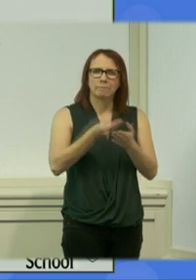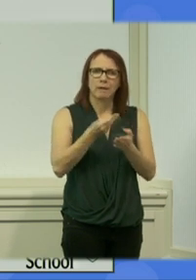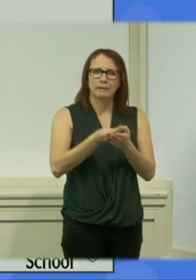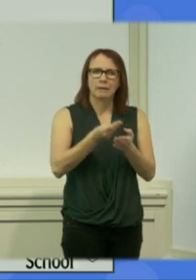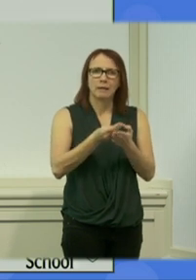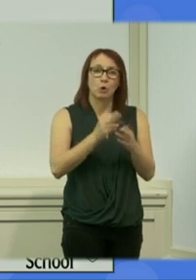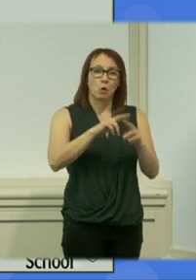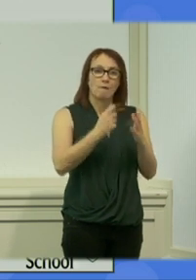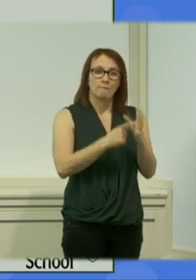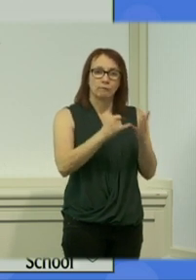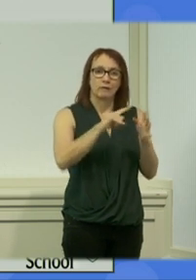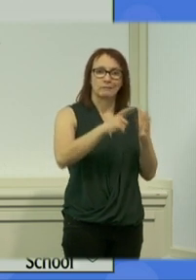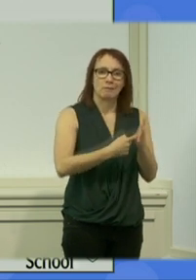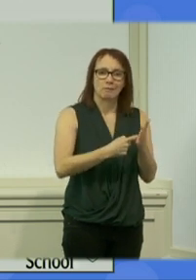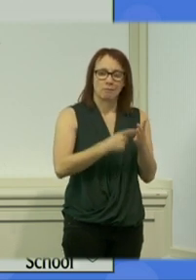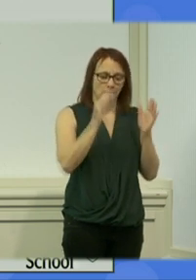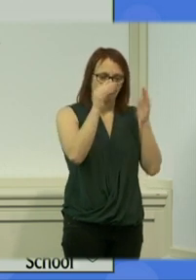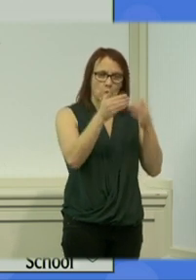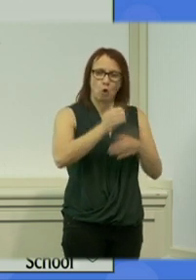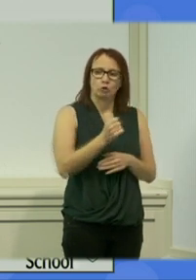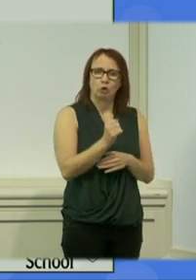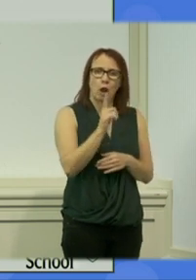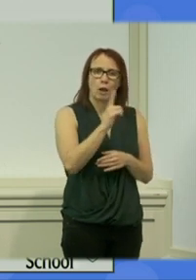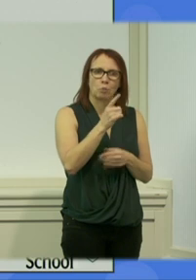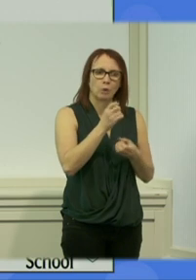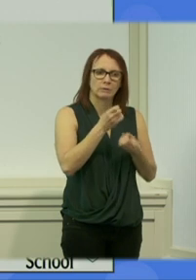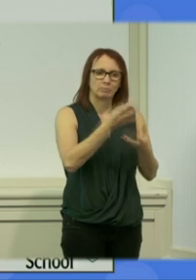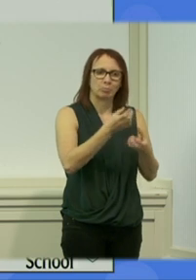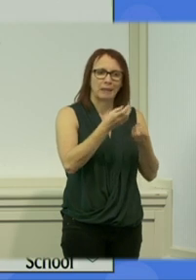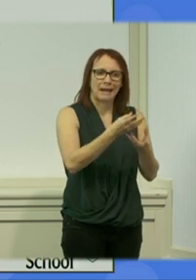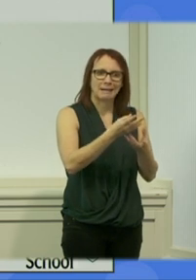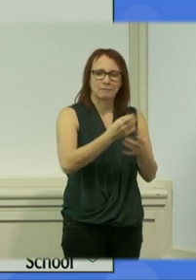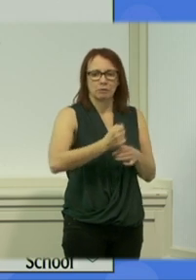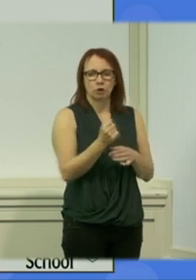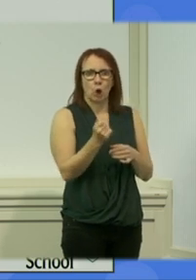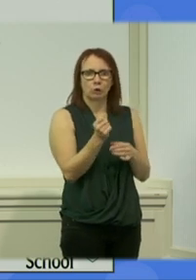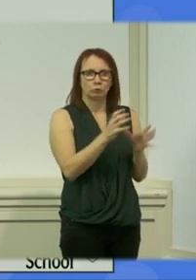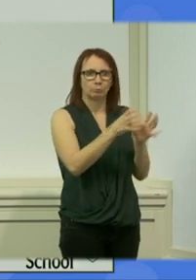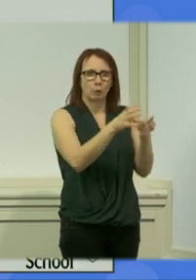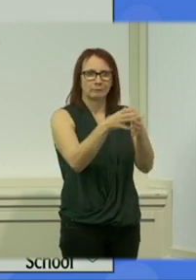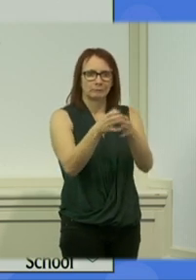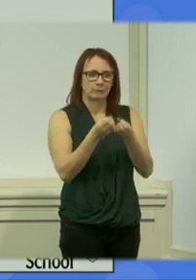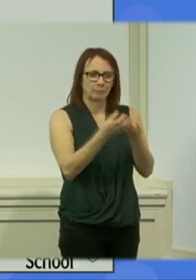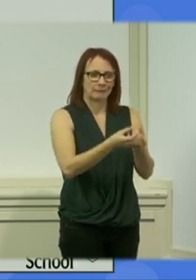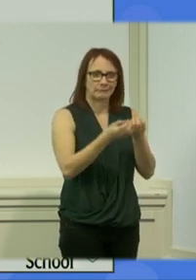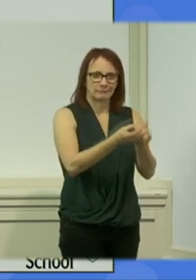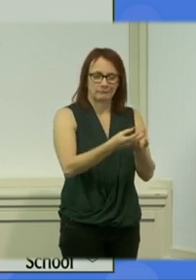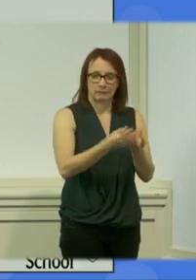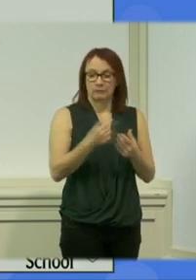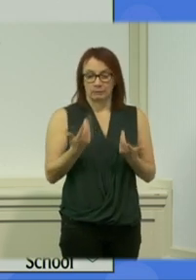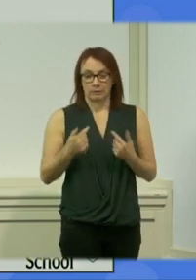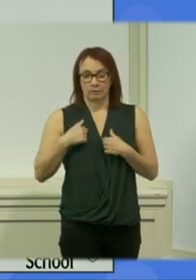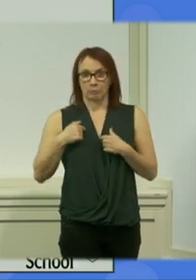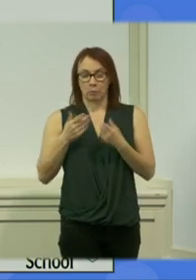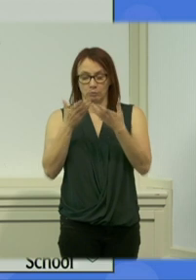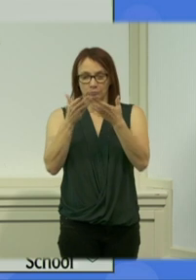mainly focused on Scotland and what's spent in Scotland by Scottish bodies. I'm now going to kind of bring in the